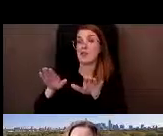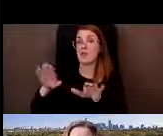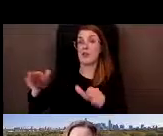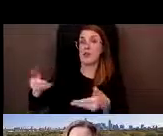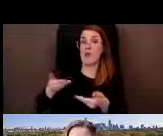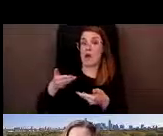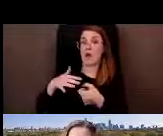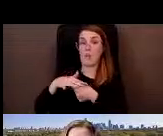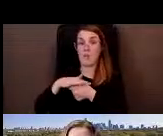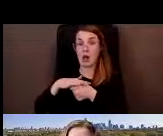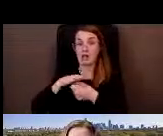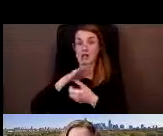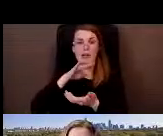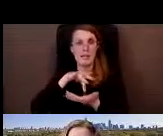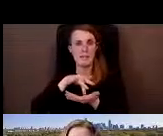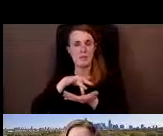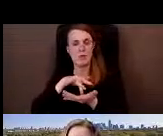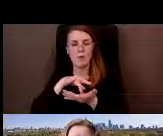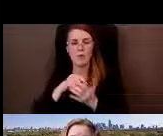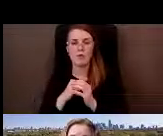here in the middle,